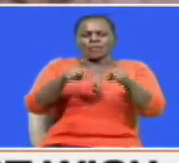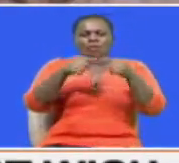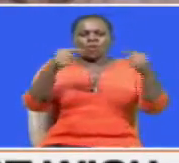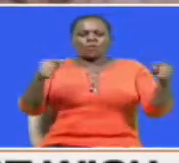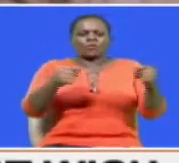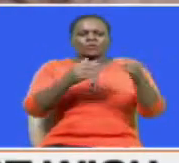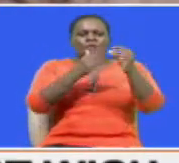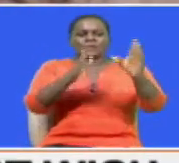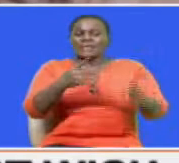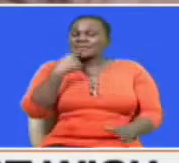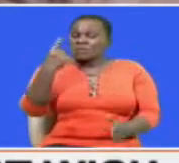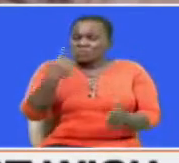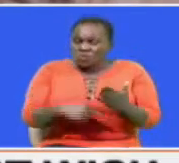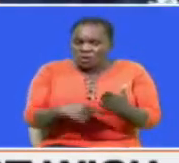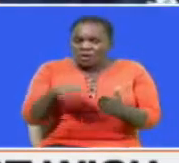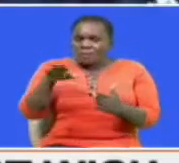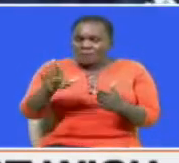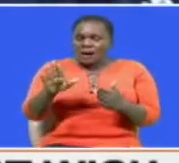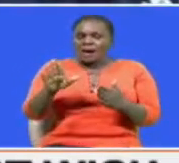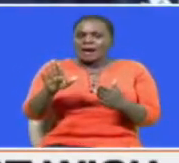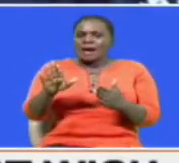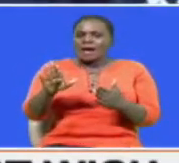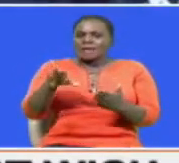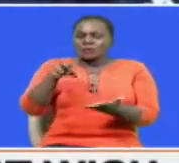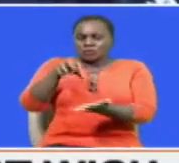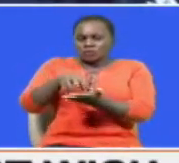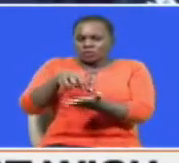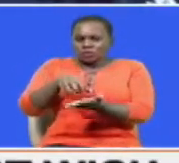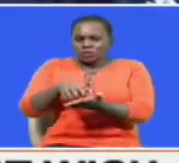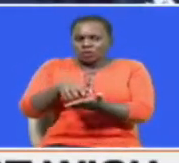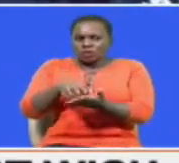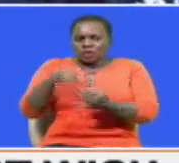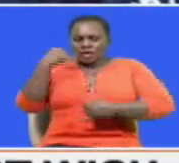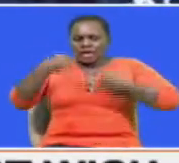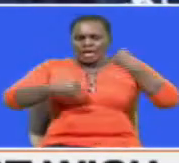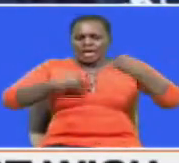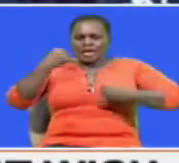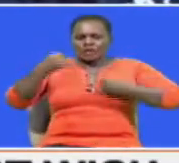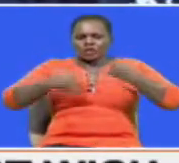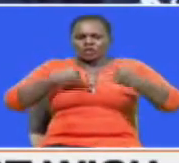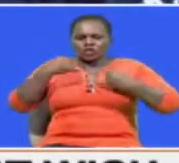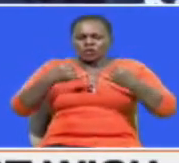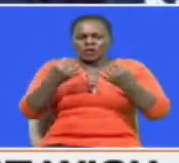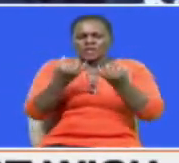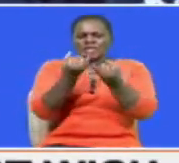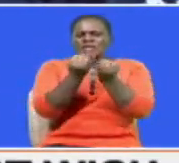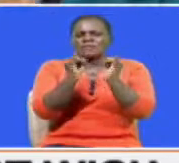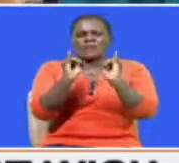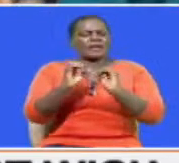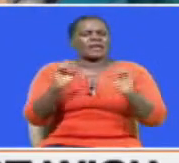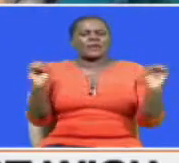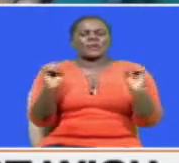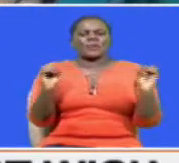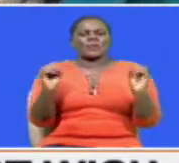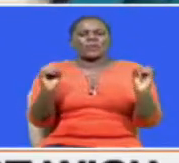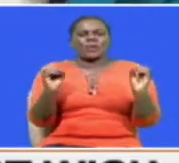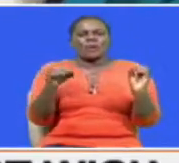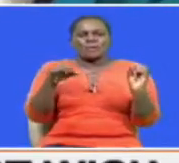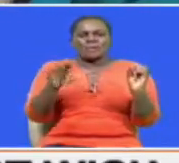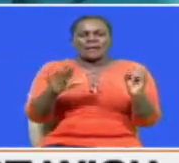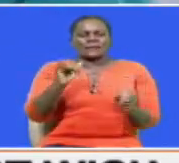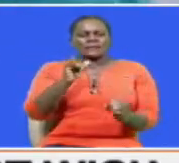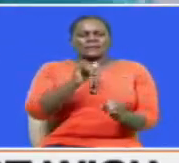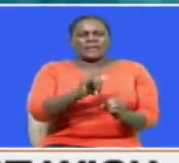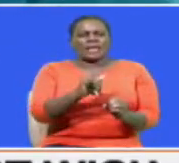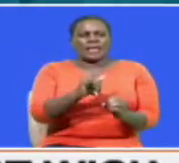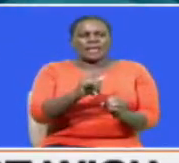opposition leader Raila Odinga, despite her status, did not enjoy the fruits of what her husband and her fought for, as she stayed